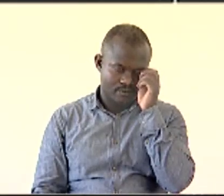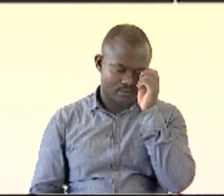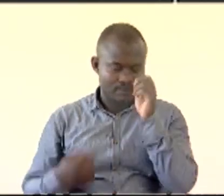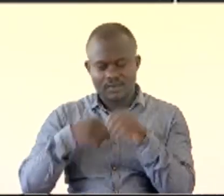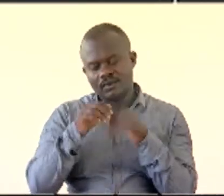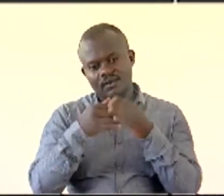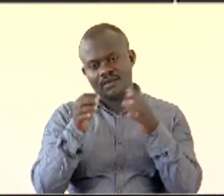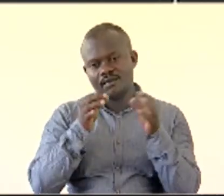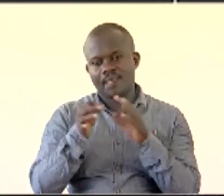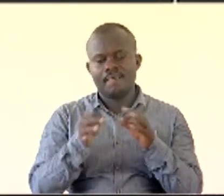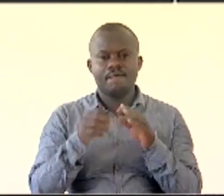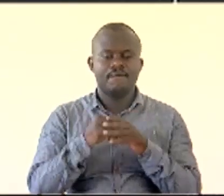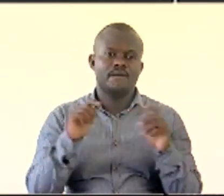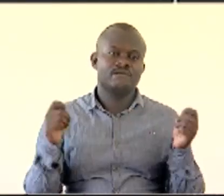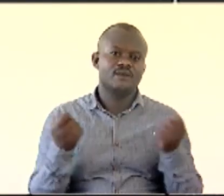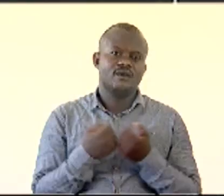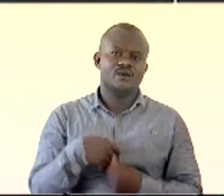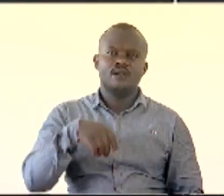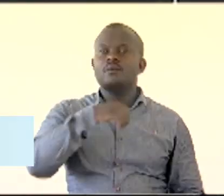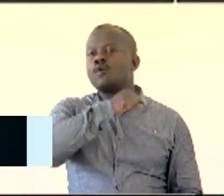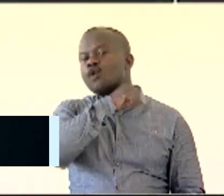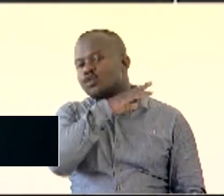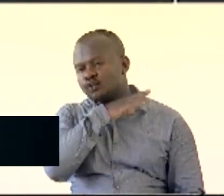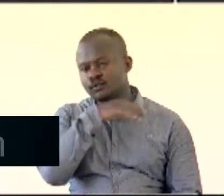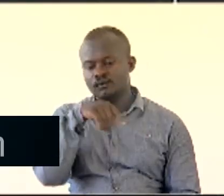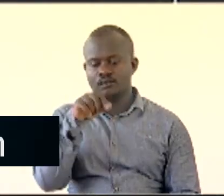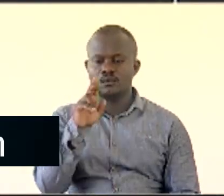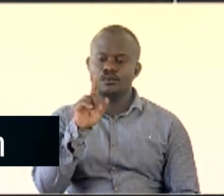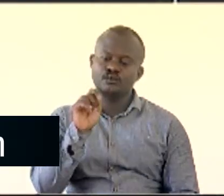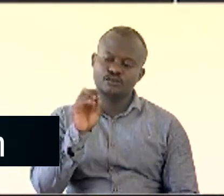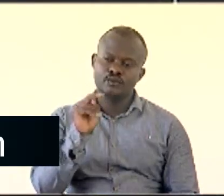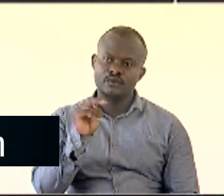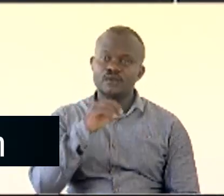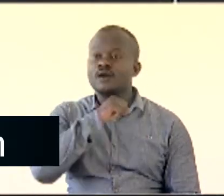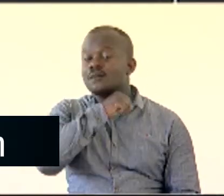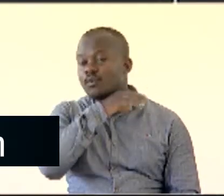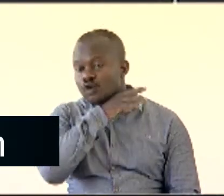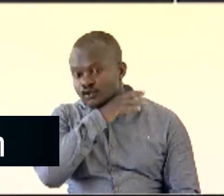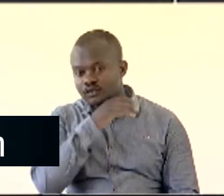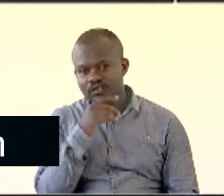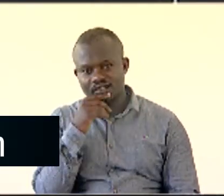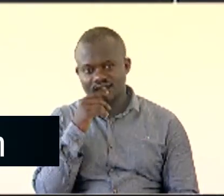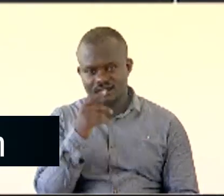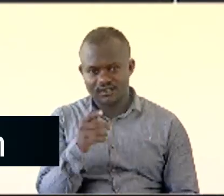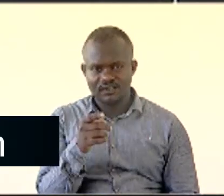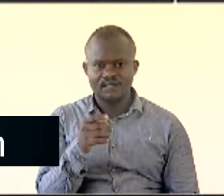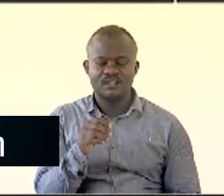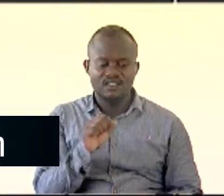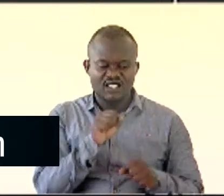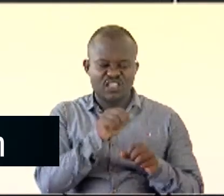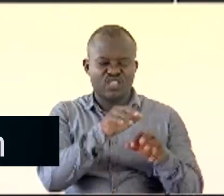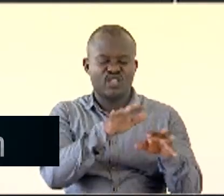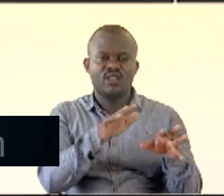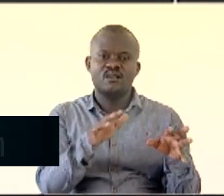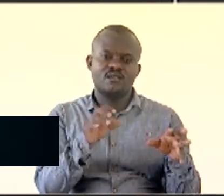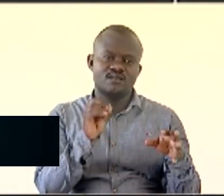We defined the term pollution, where we said pollution is contamination